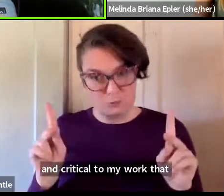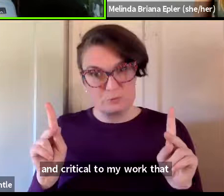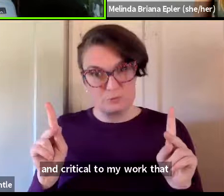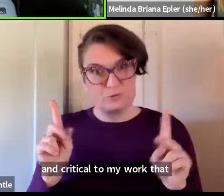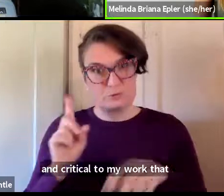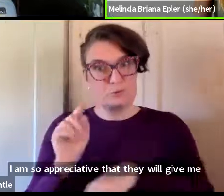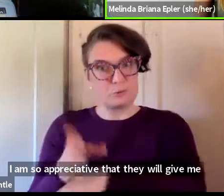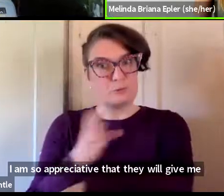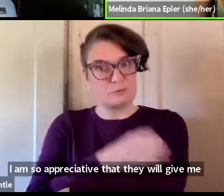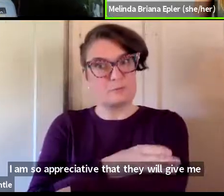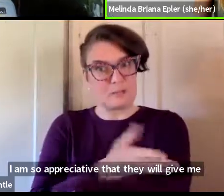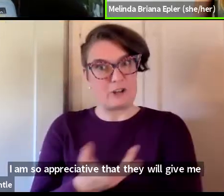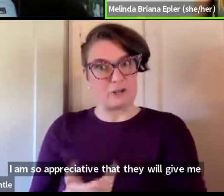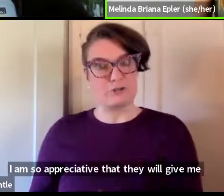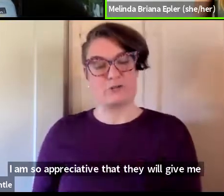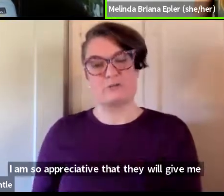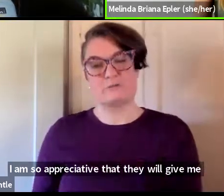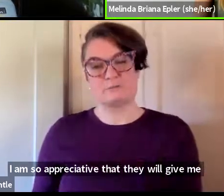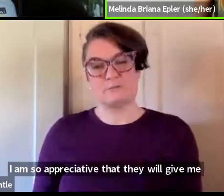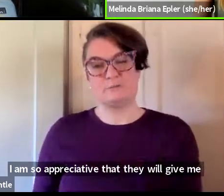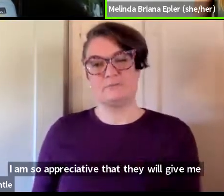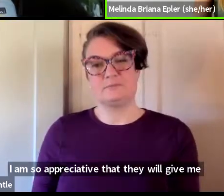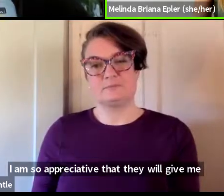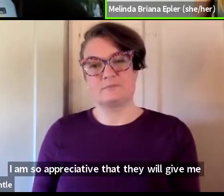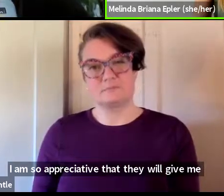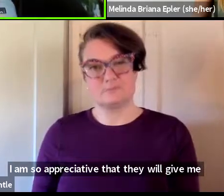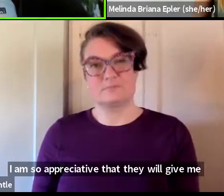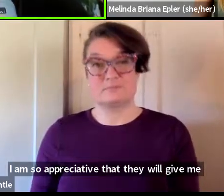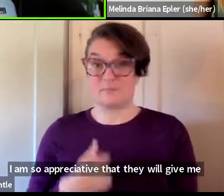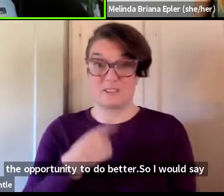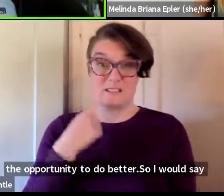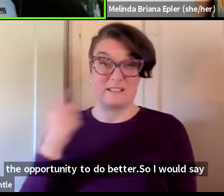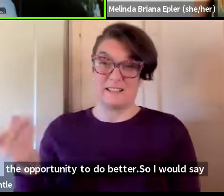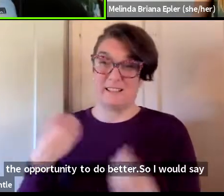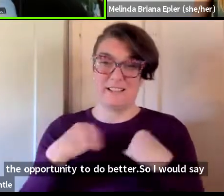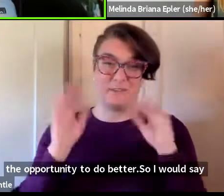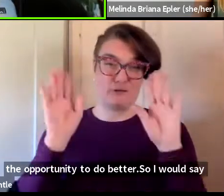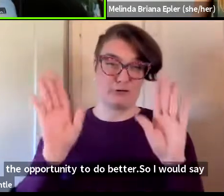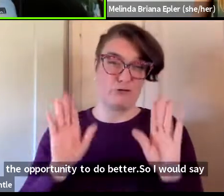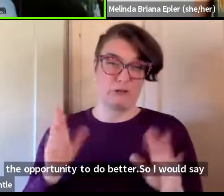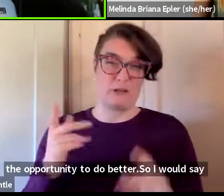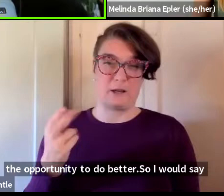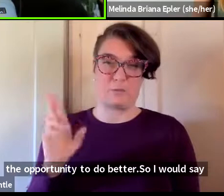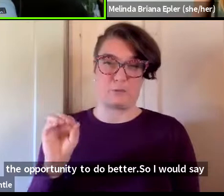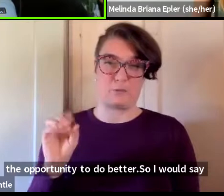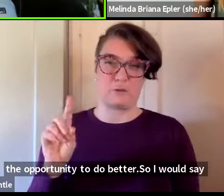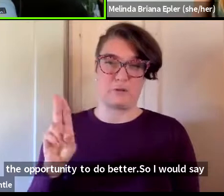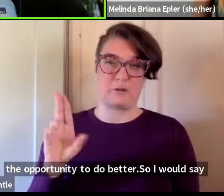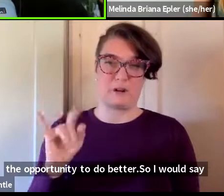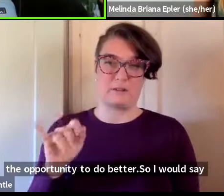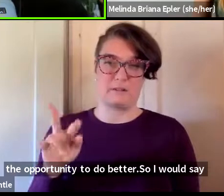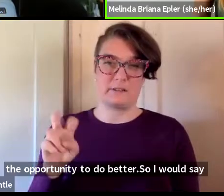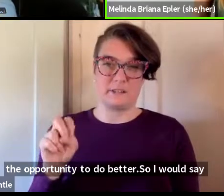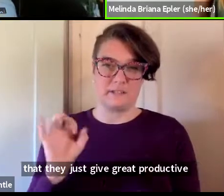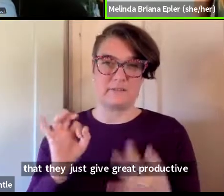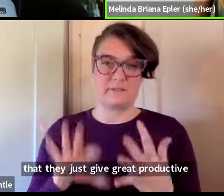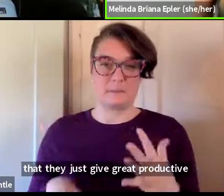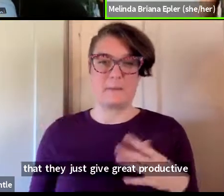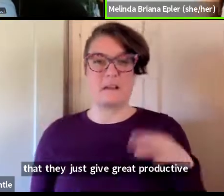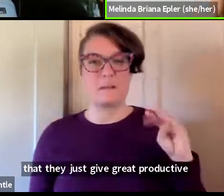better. And so I would say that they just give great productive feedback. I love that. I love